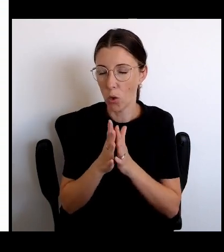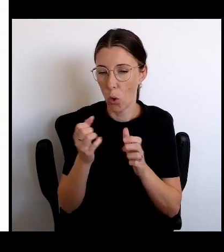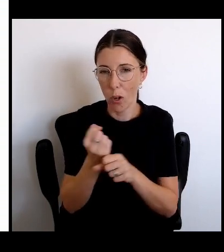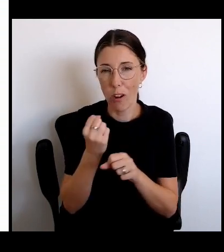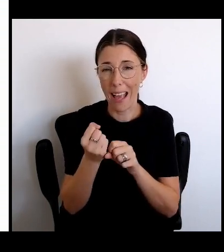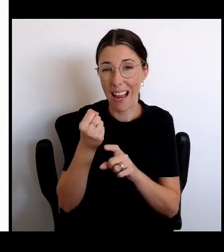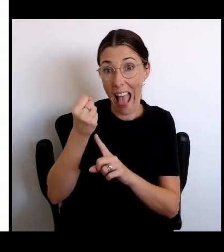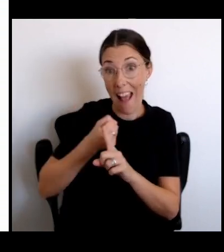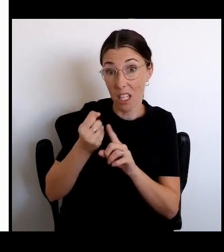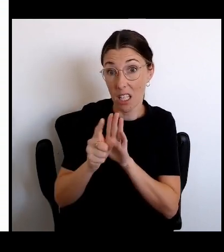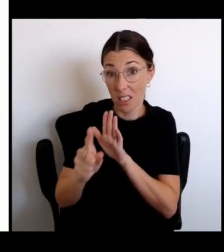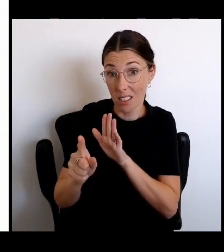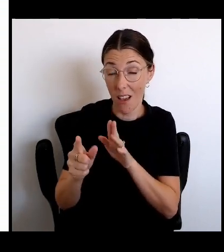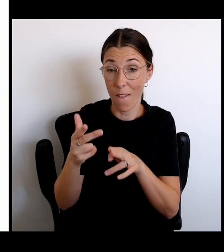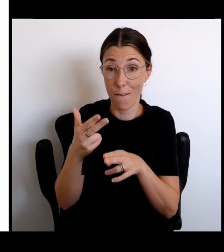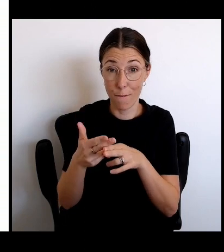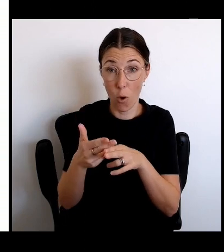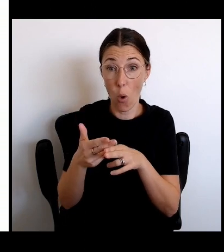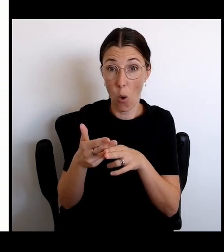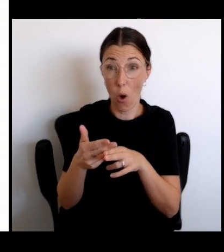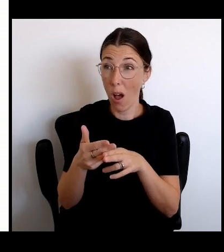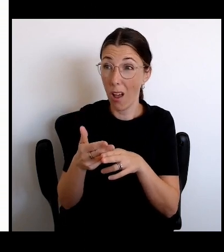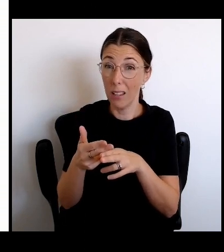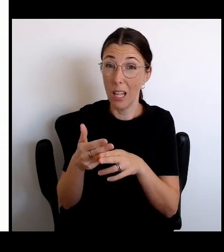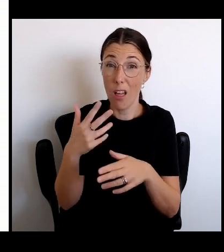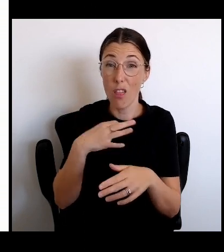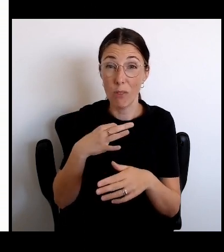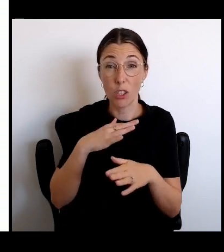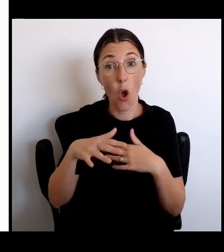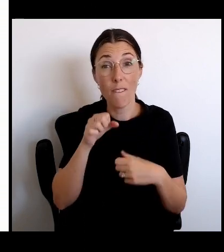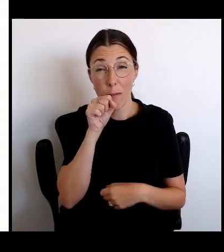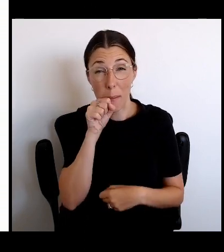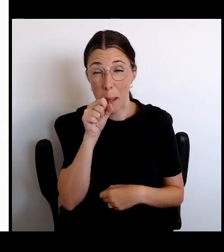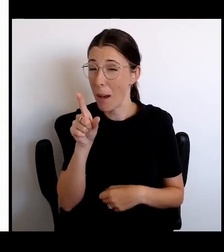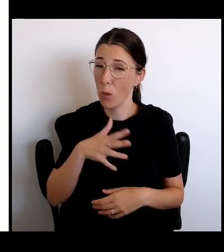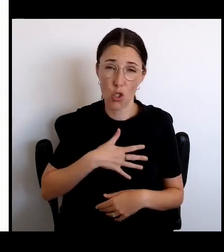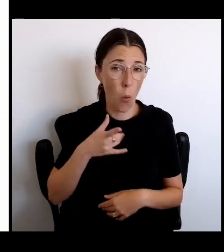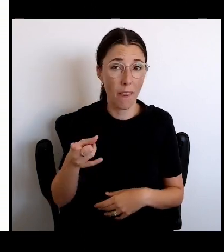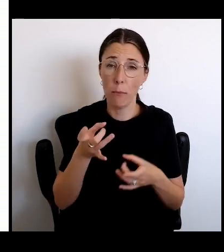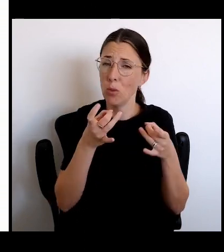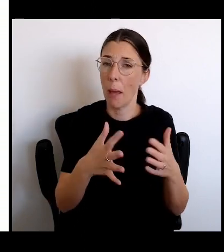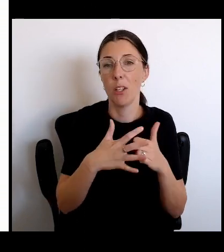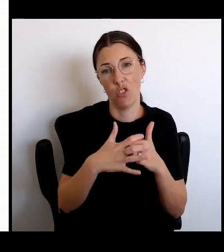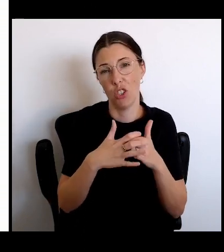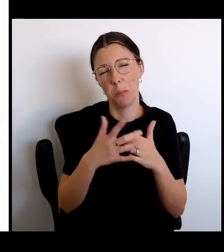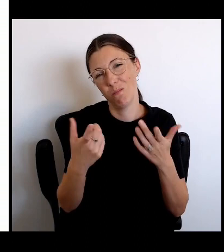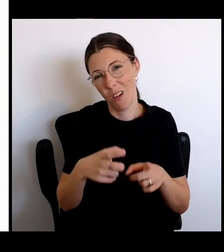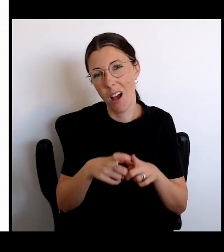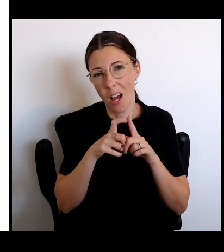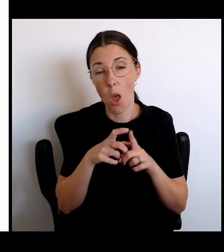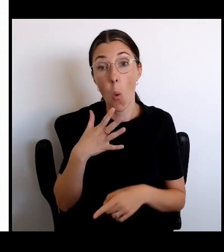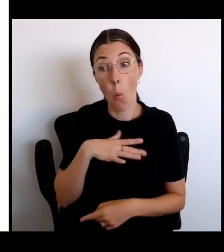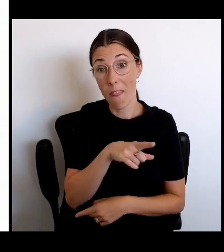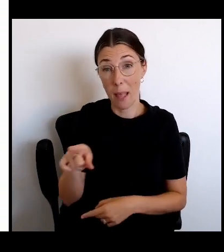them in situations where they're going to damage friendships. We do want them to really strongly believe and affirm that they